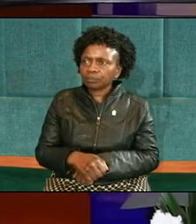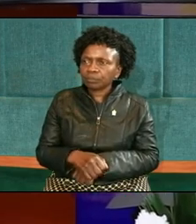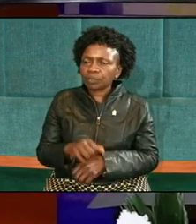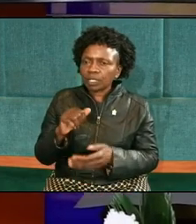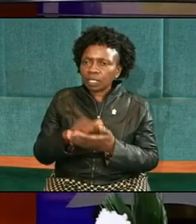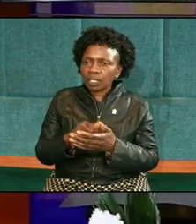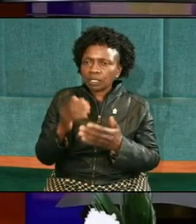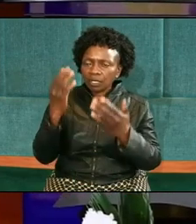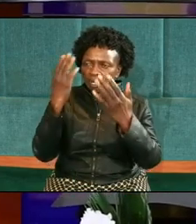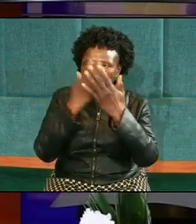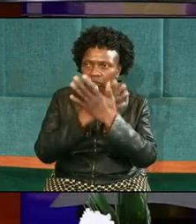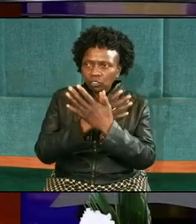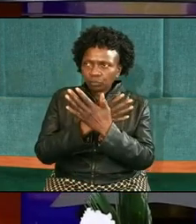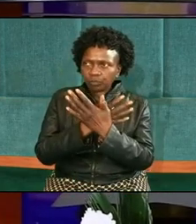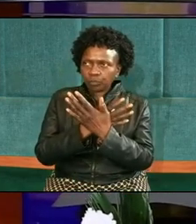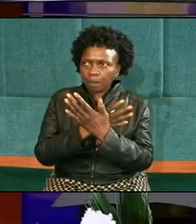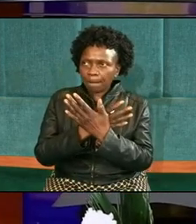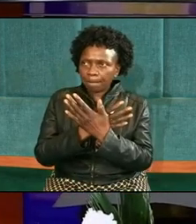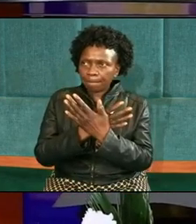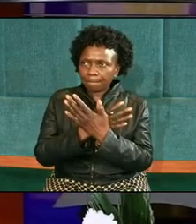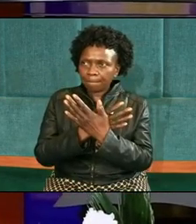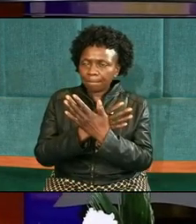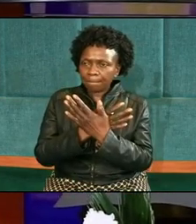That night under the tent, we brought up her mom